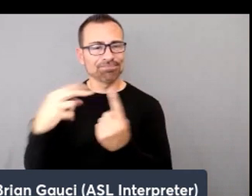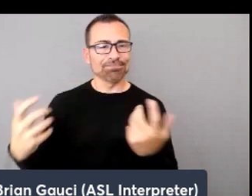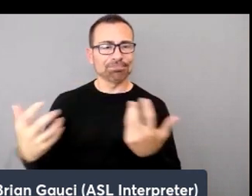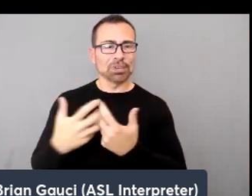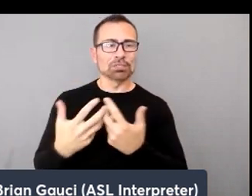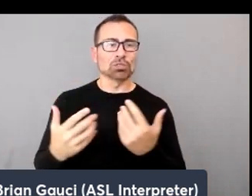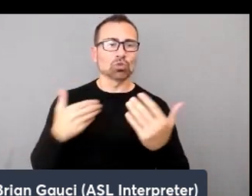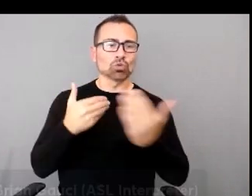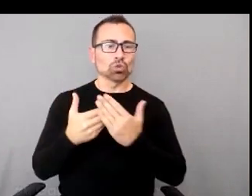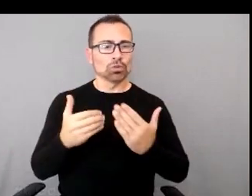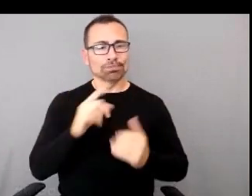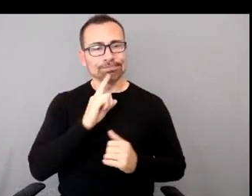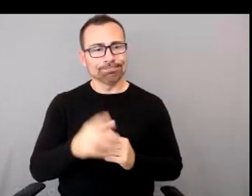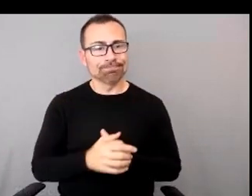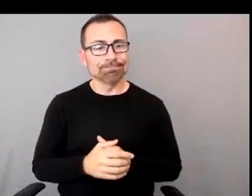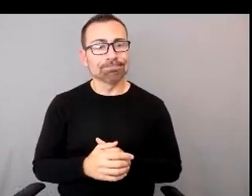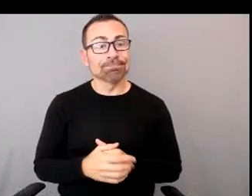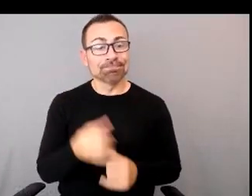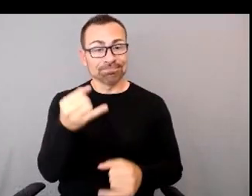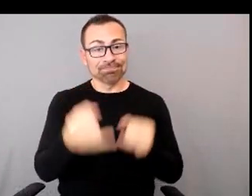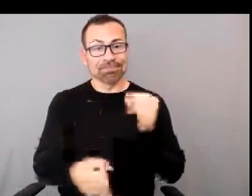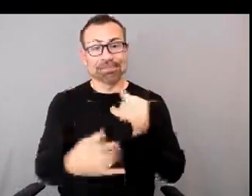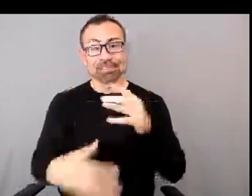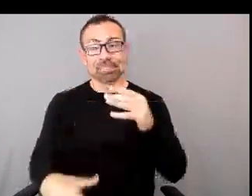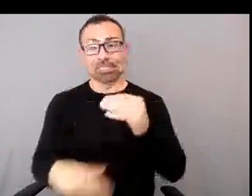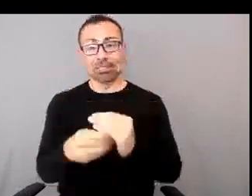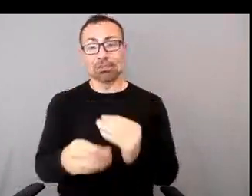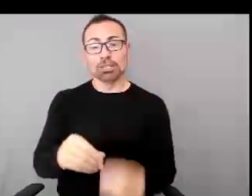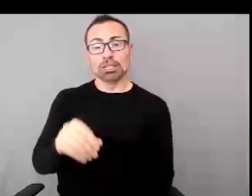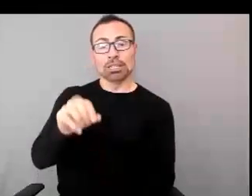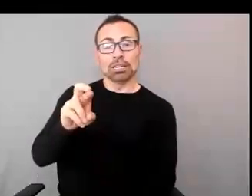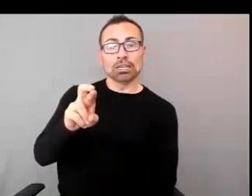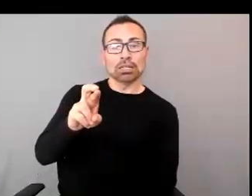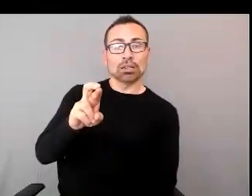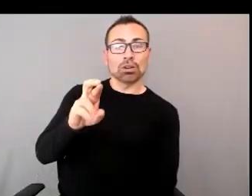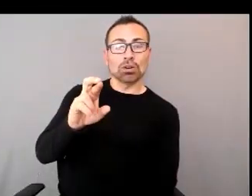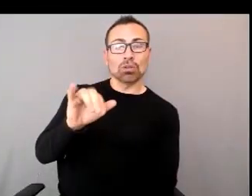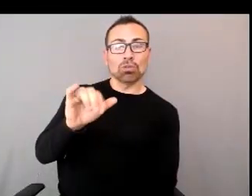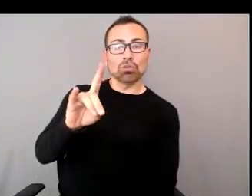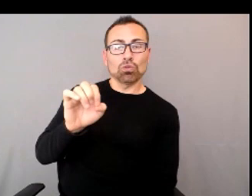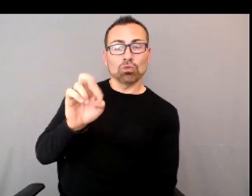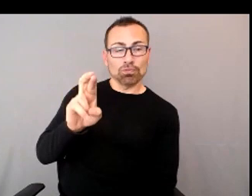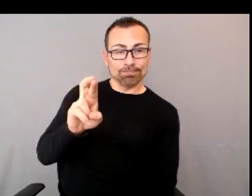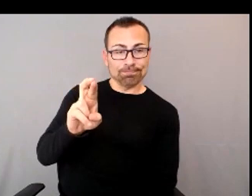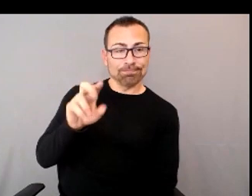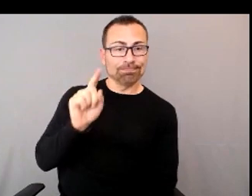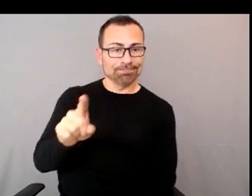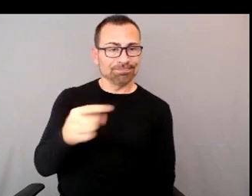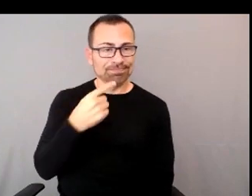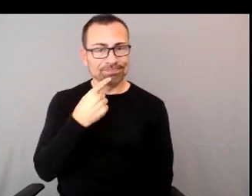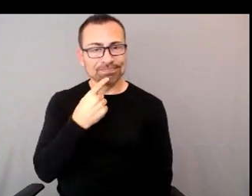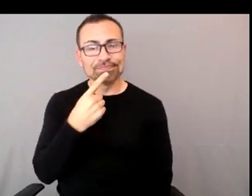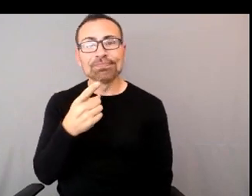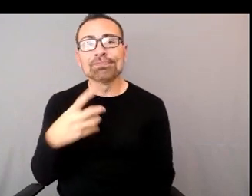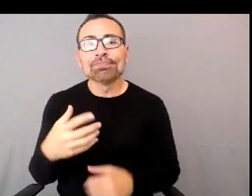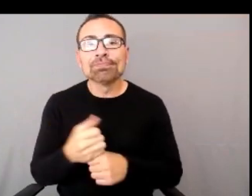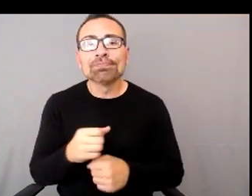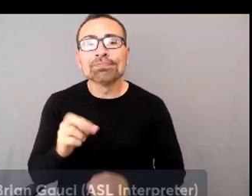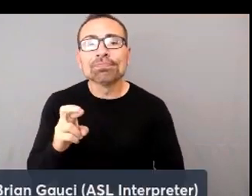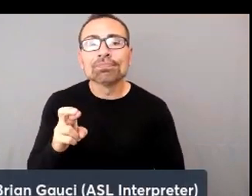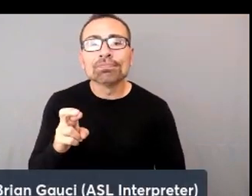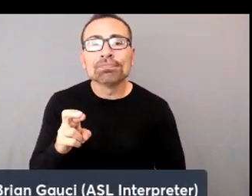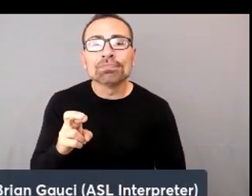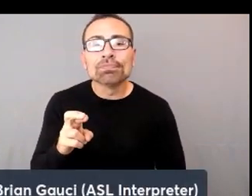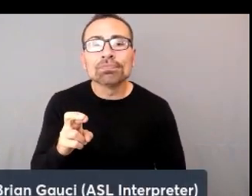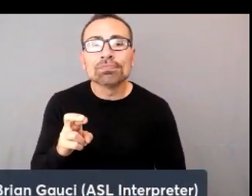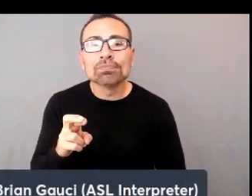we add a writer. So here we're basically telling it, get this writer from the writer